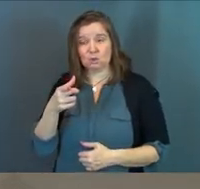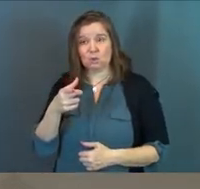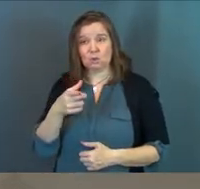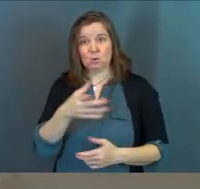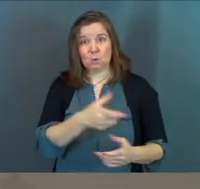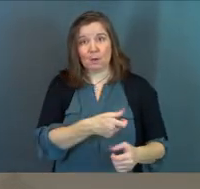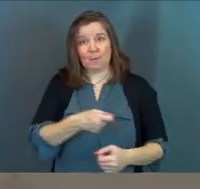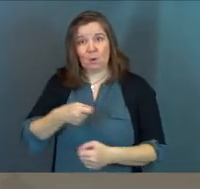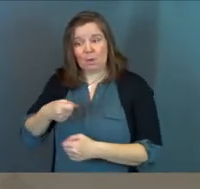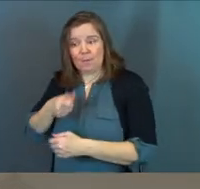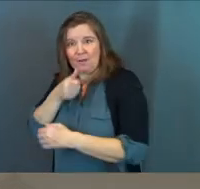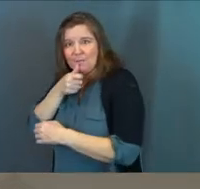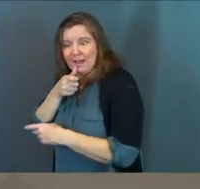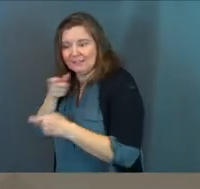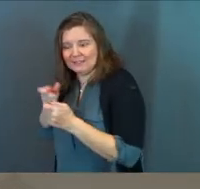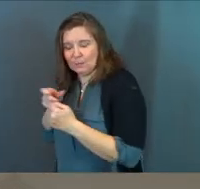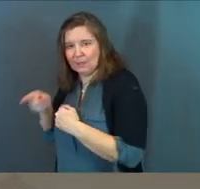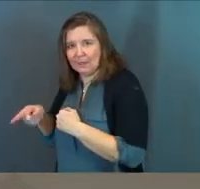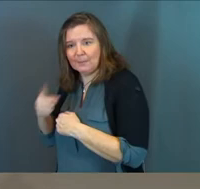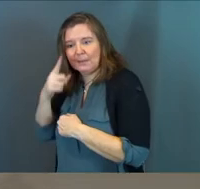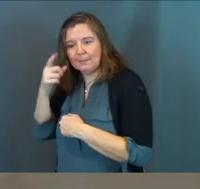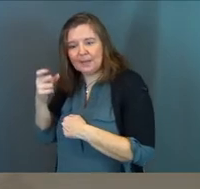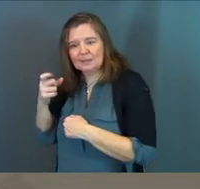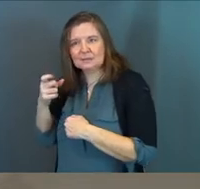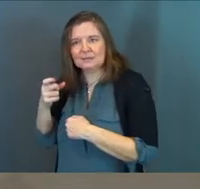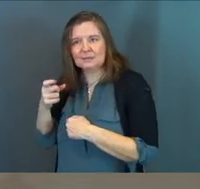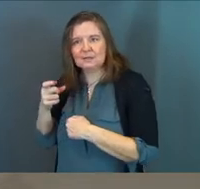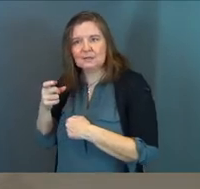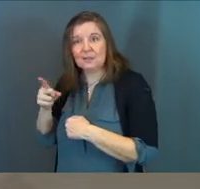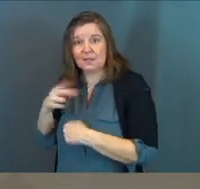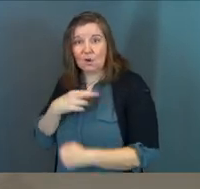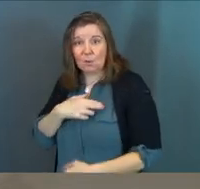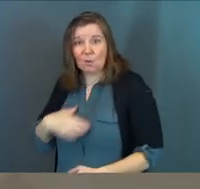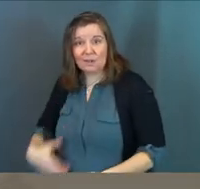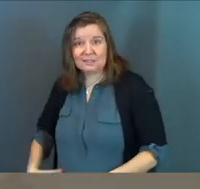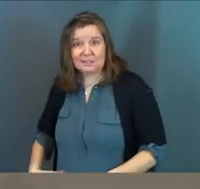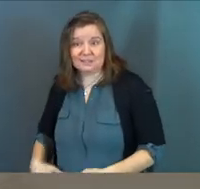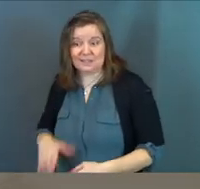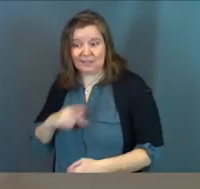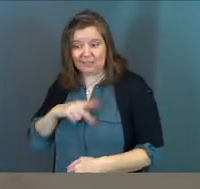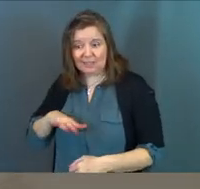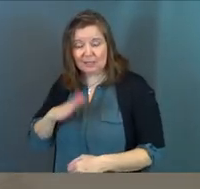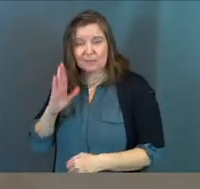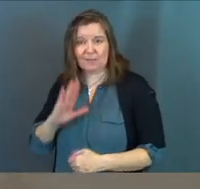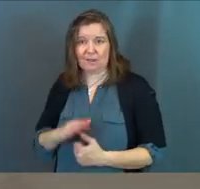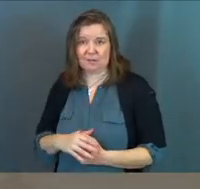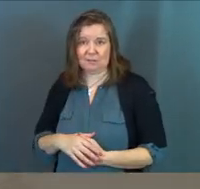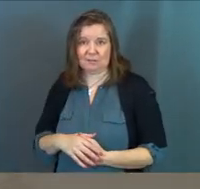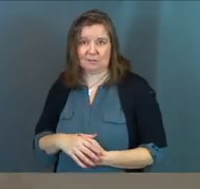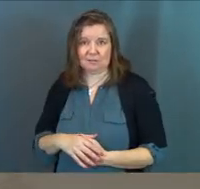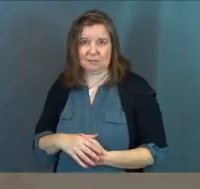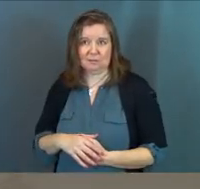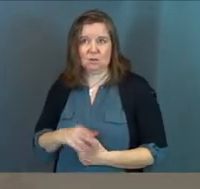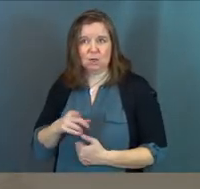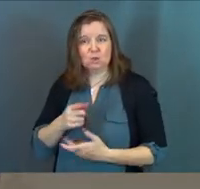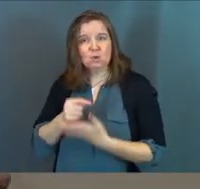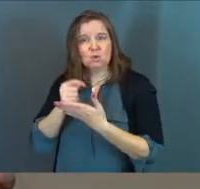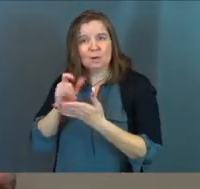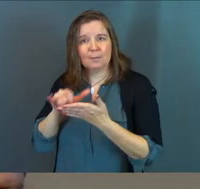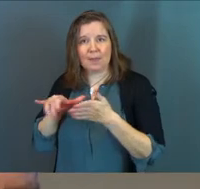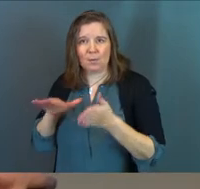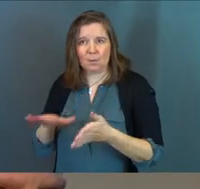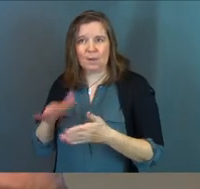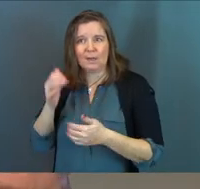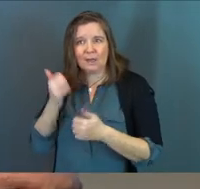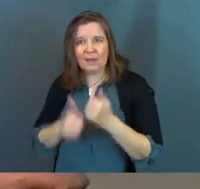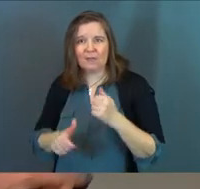pull them off privately to deal with them is because they're royalty in the kingdom of God. And you treat them that